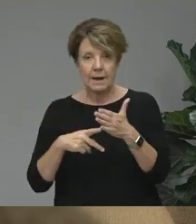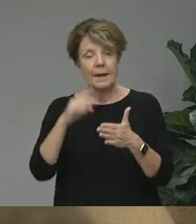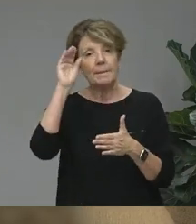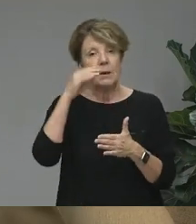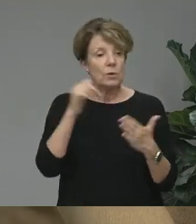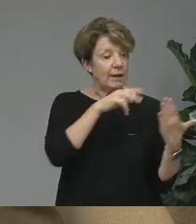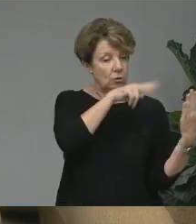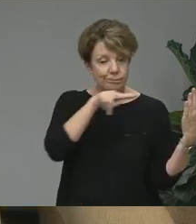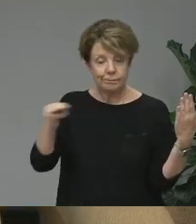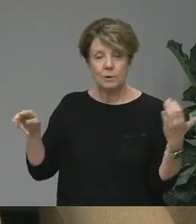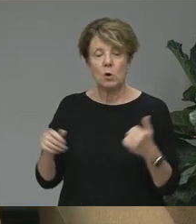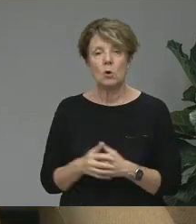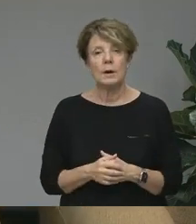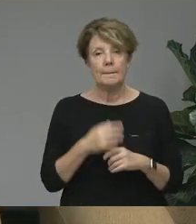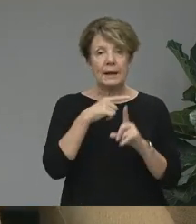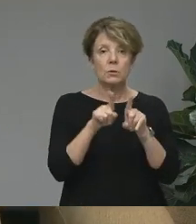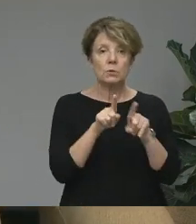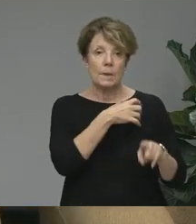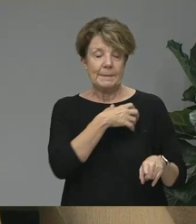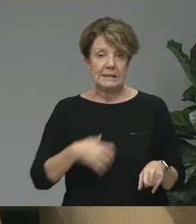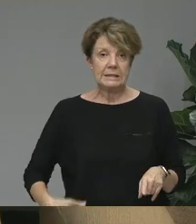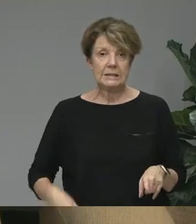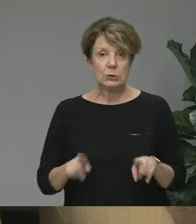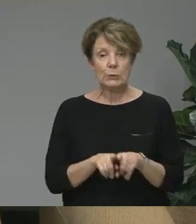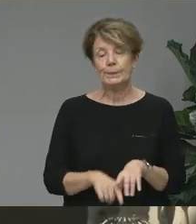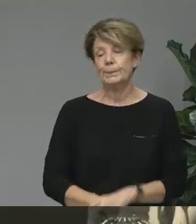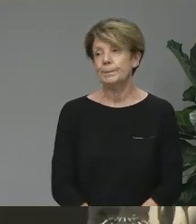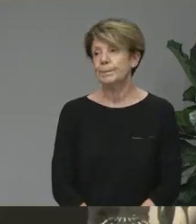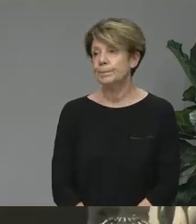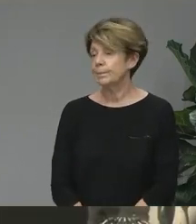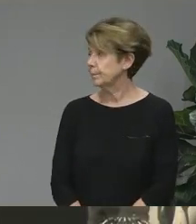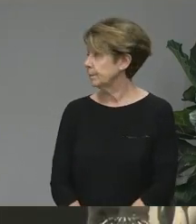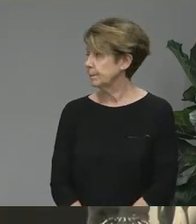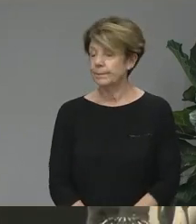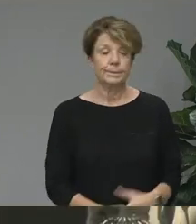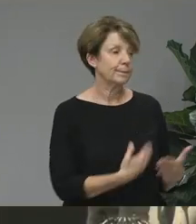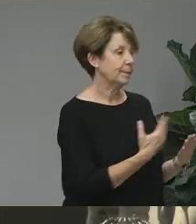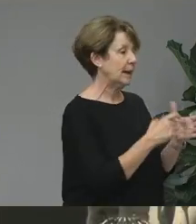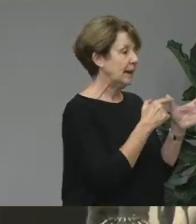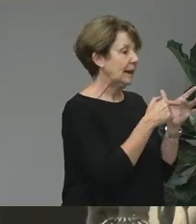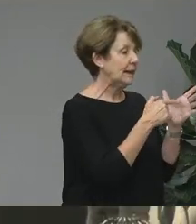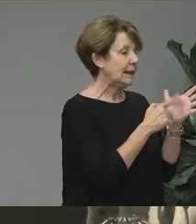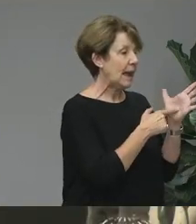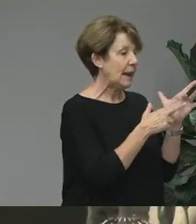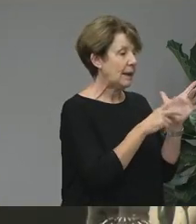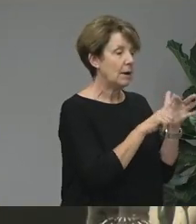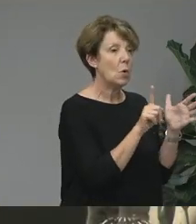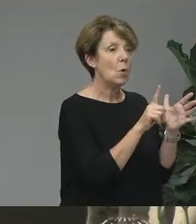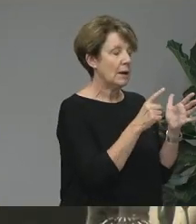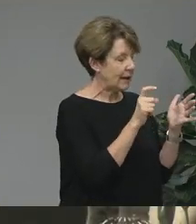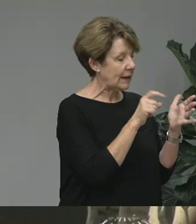had to look at and also the ministers. Mm. Yeah, fantastic. Caitlin, what role did the Victorian Human